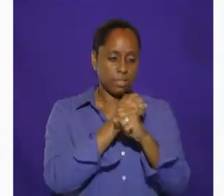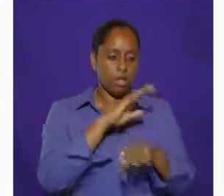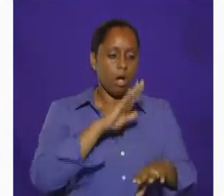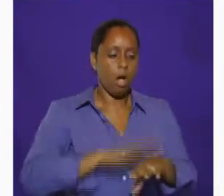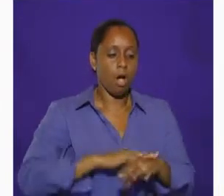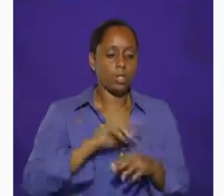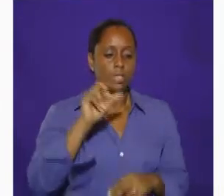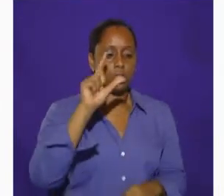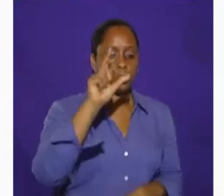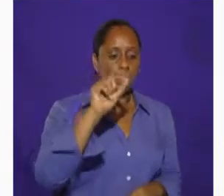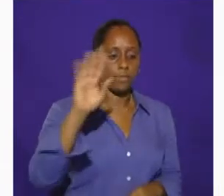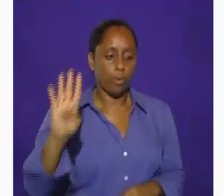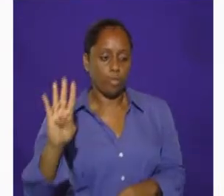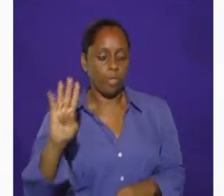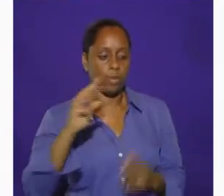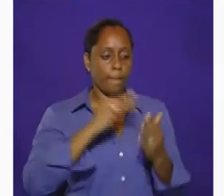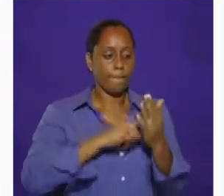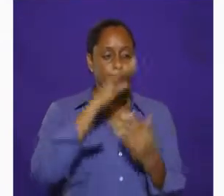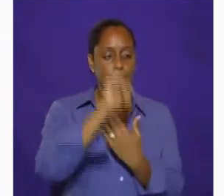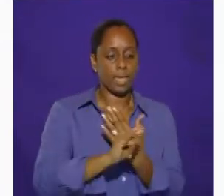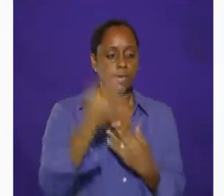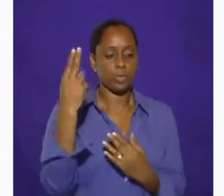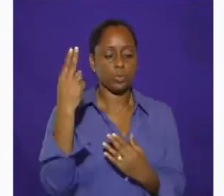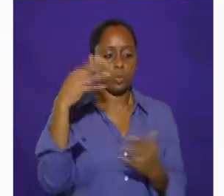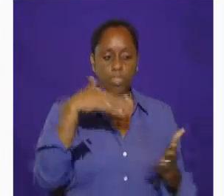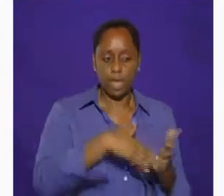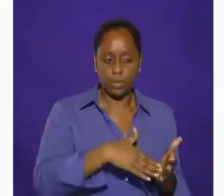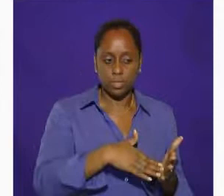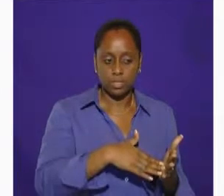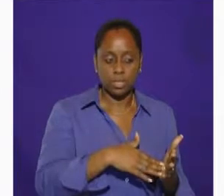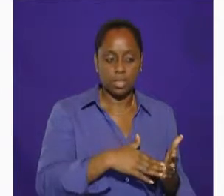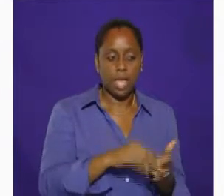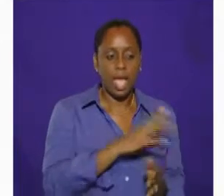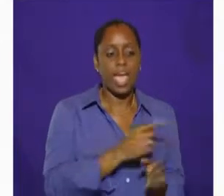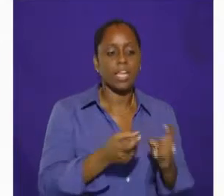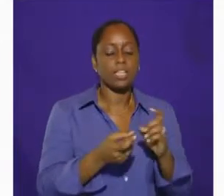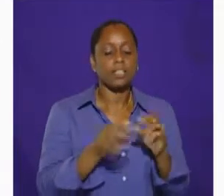on February 5, 2004,